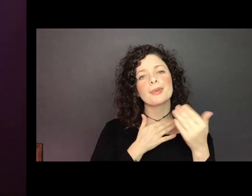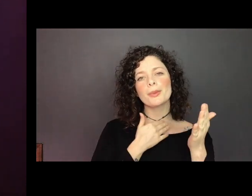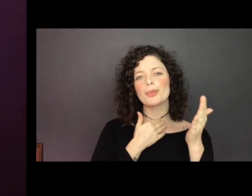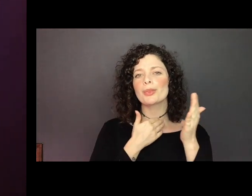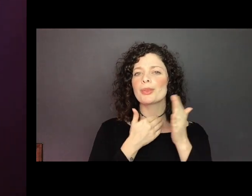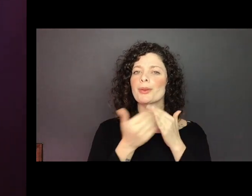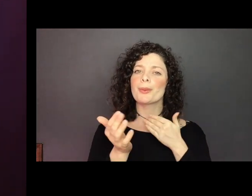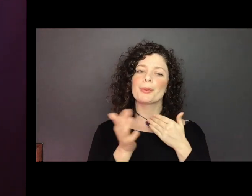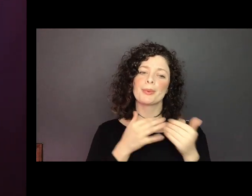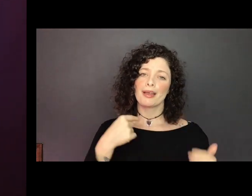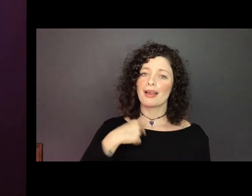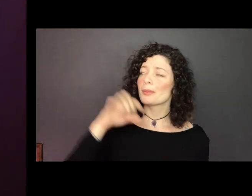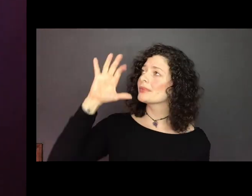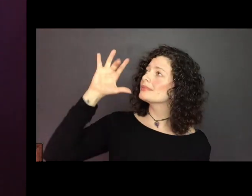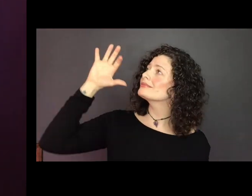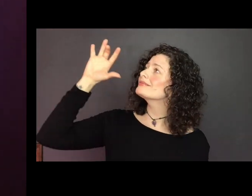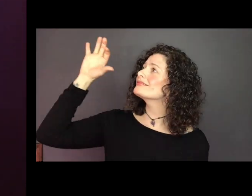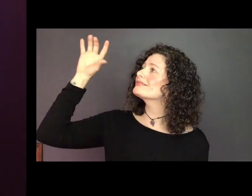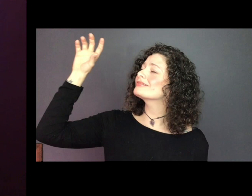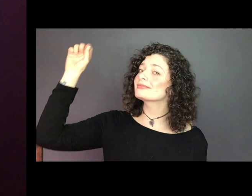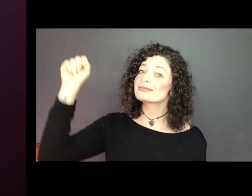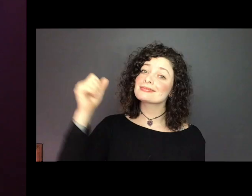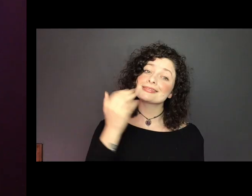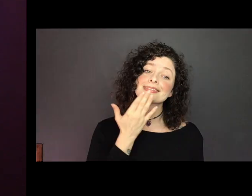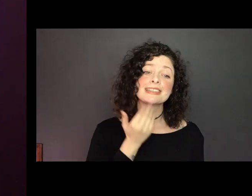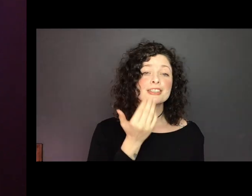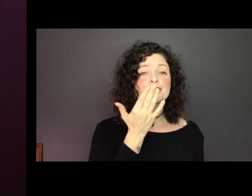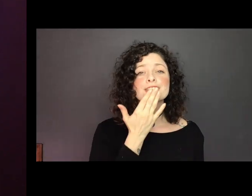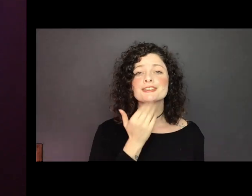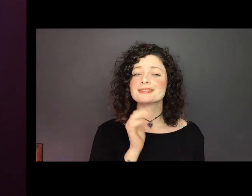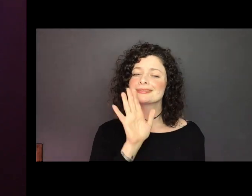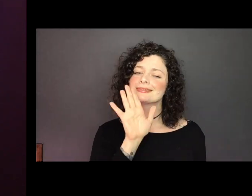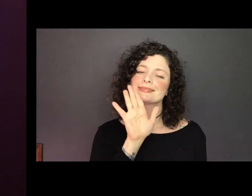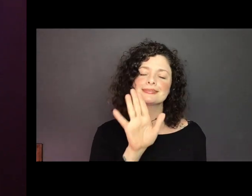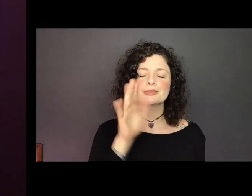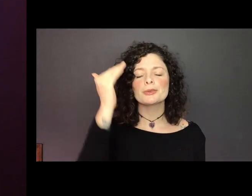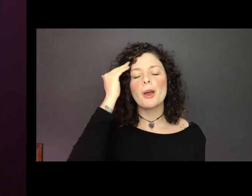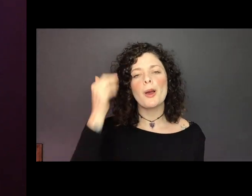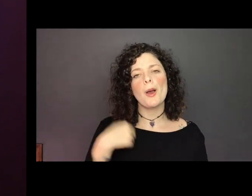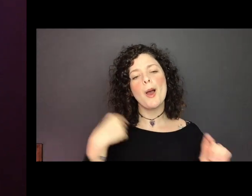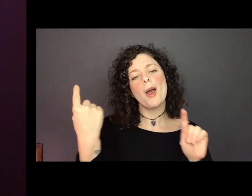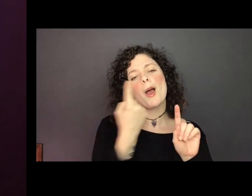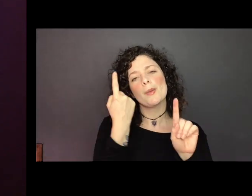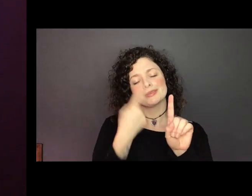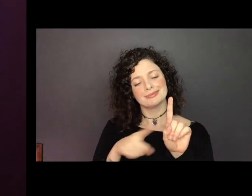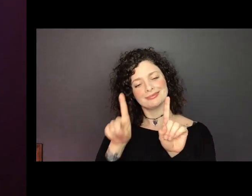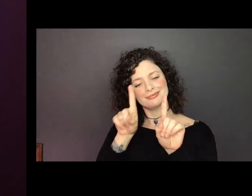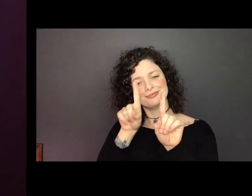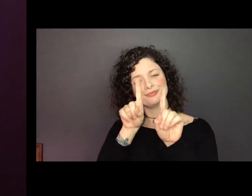And although I'll be out of sight, dear, no, I'll